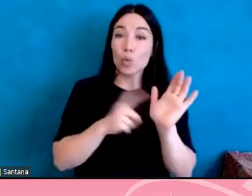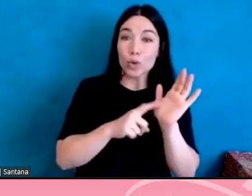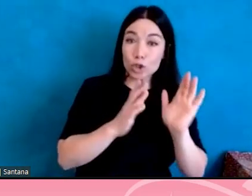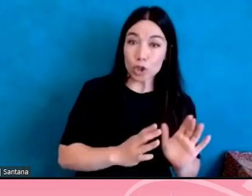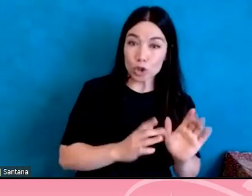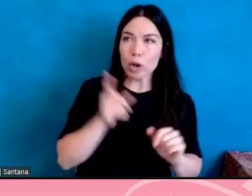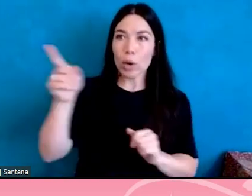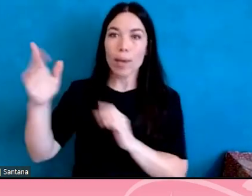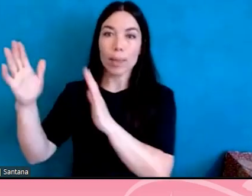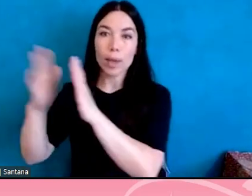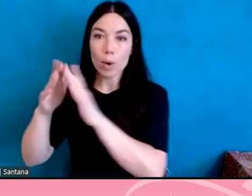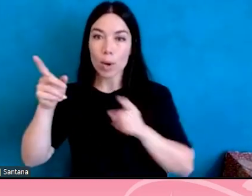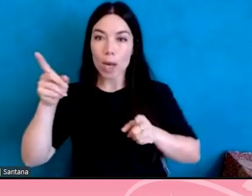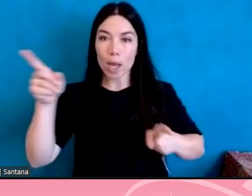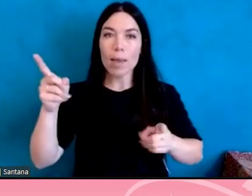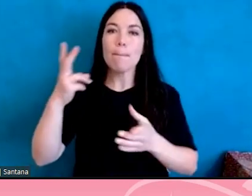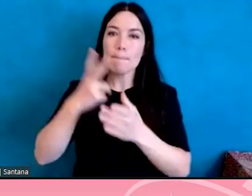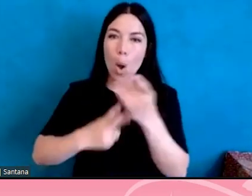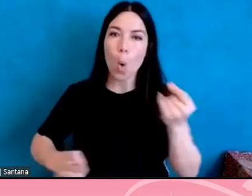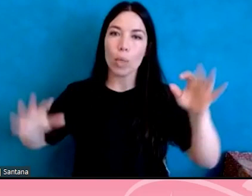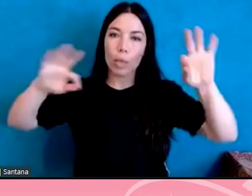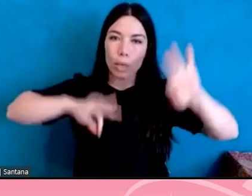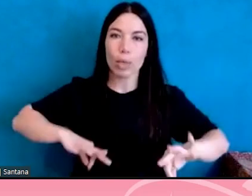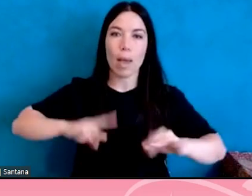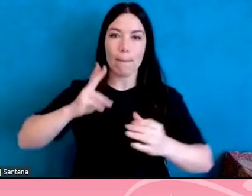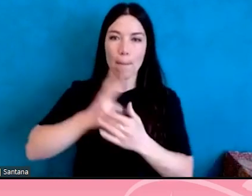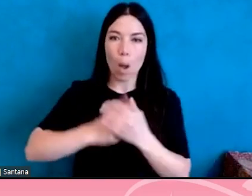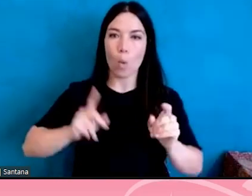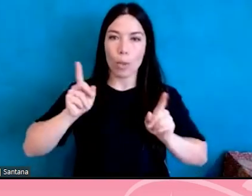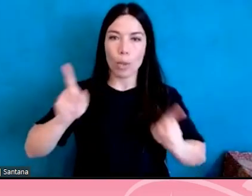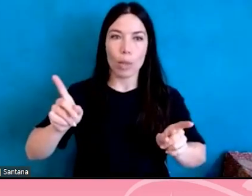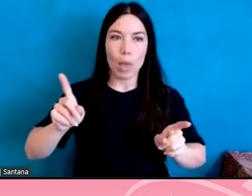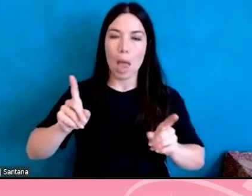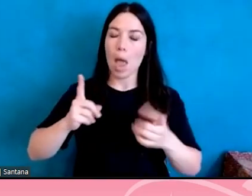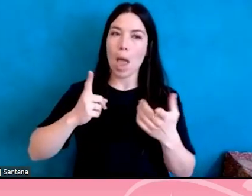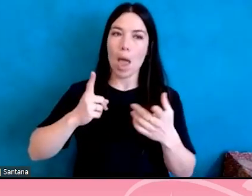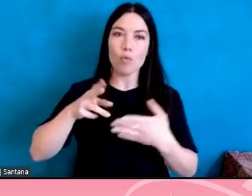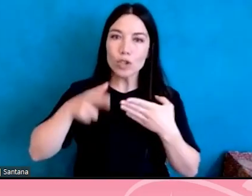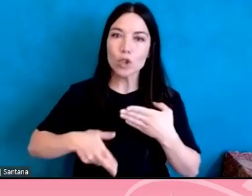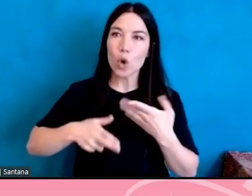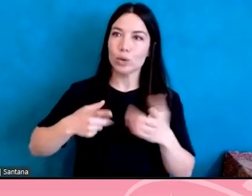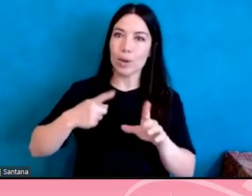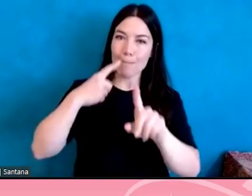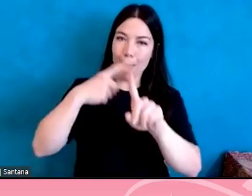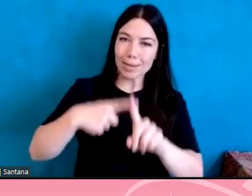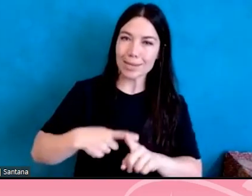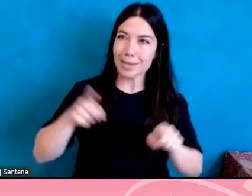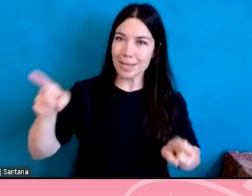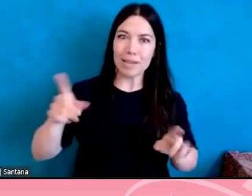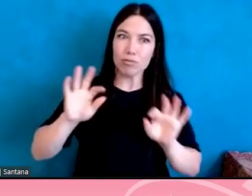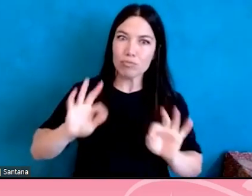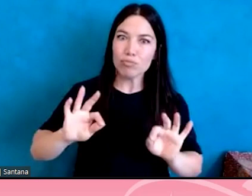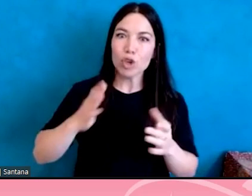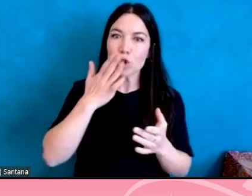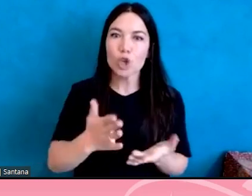community gain advantage and positive outcomes from the research collaboration. Thinking